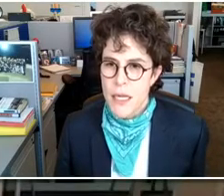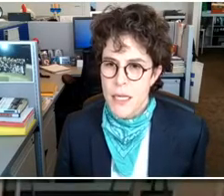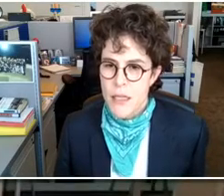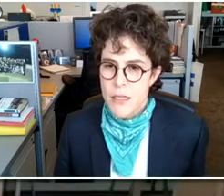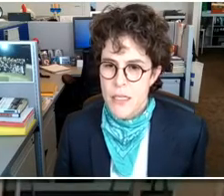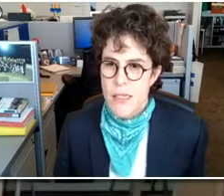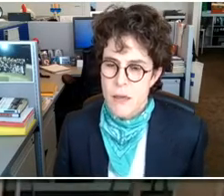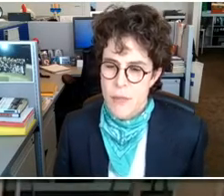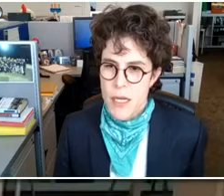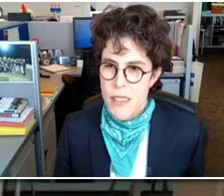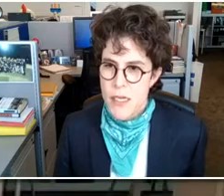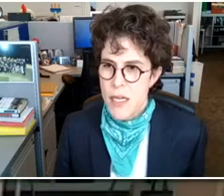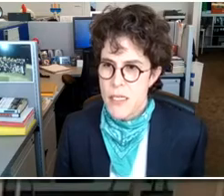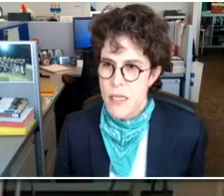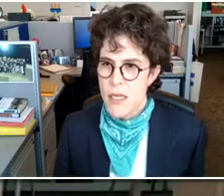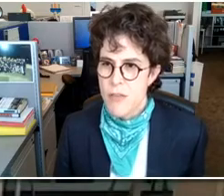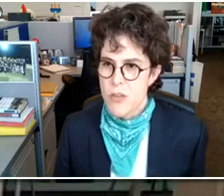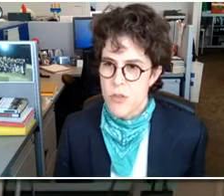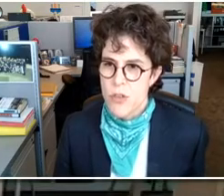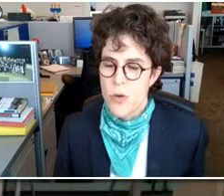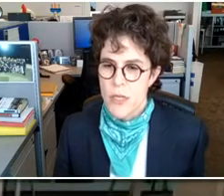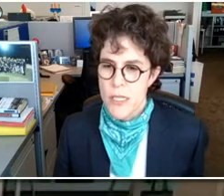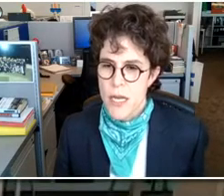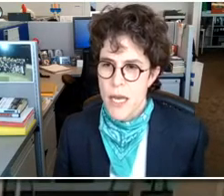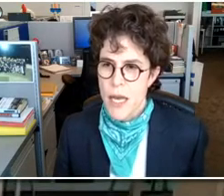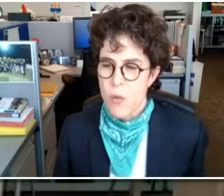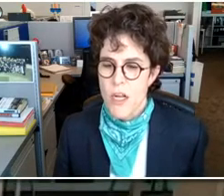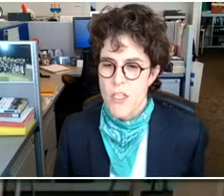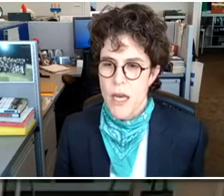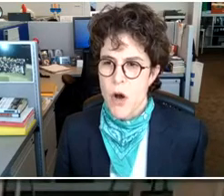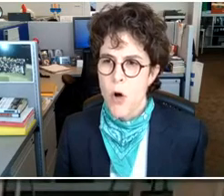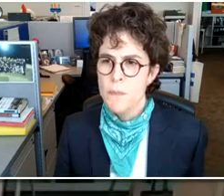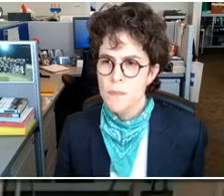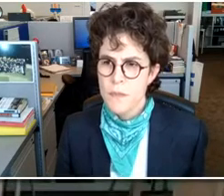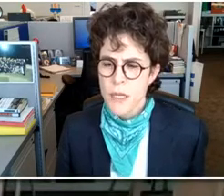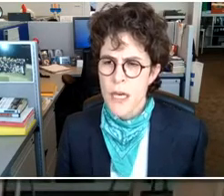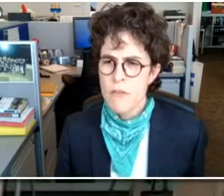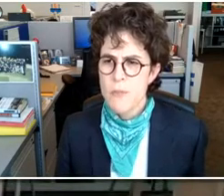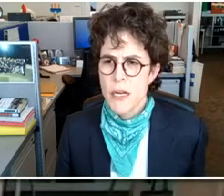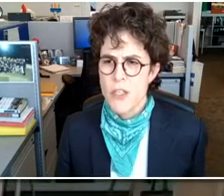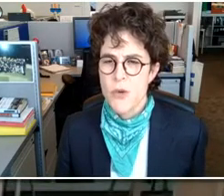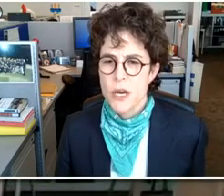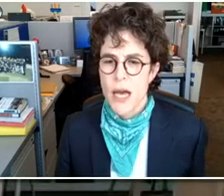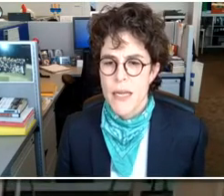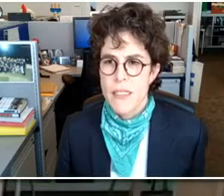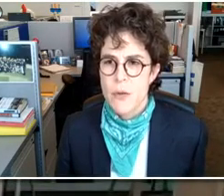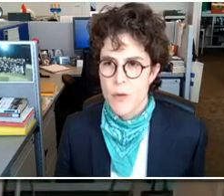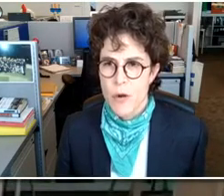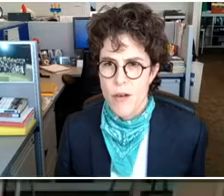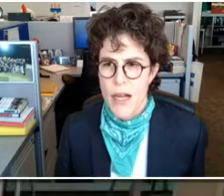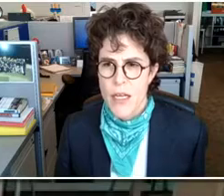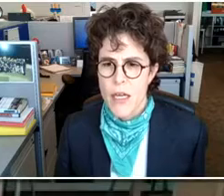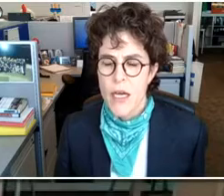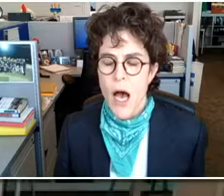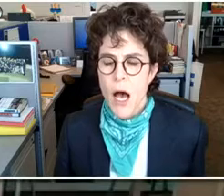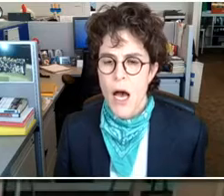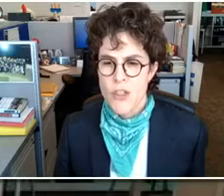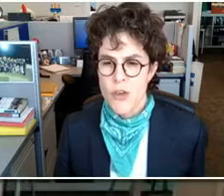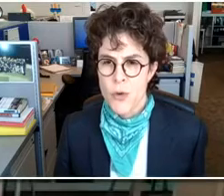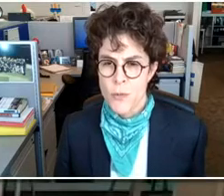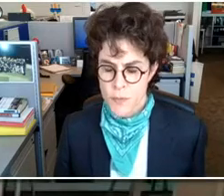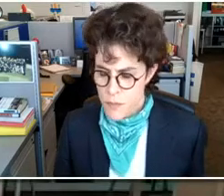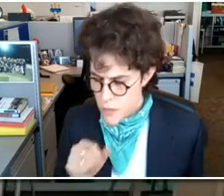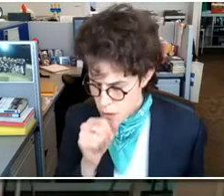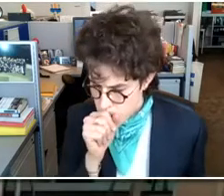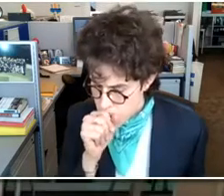about um the guidance from MH in respect to um congregate locations um